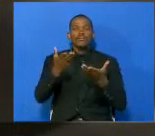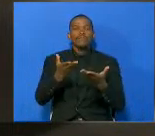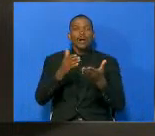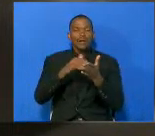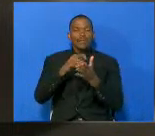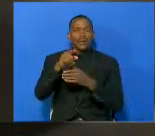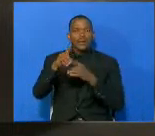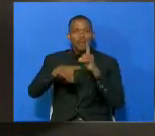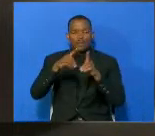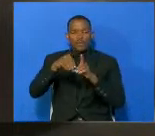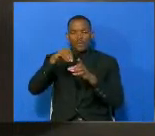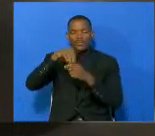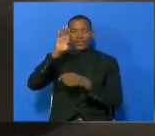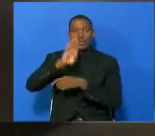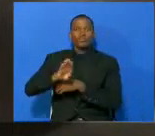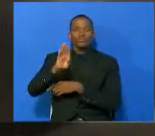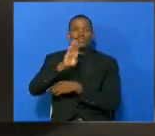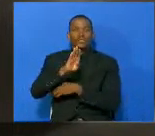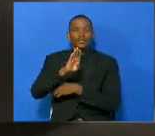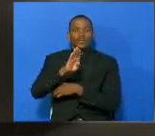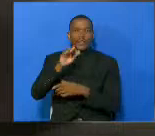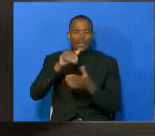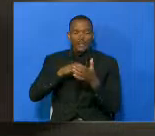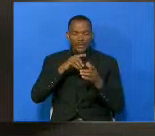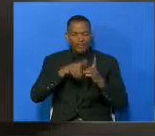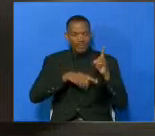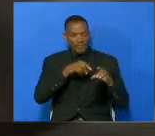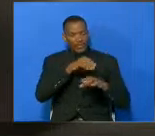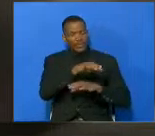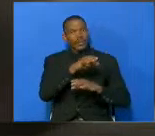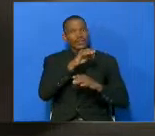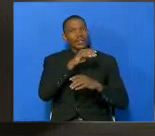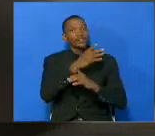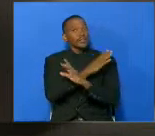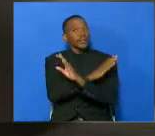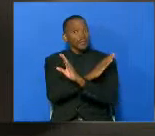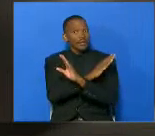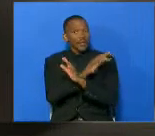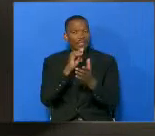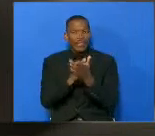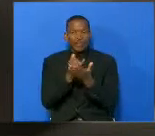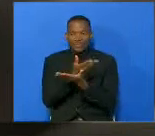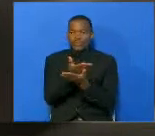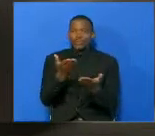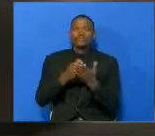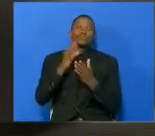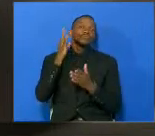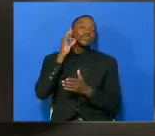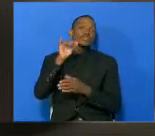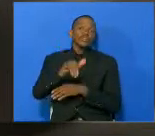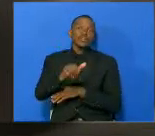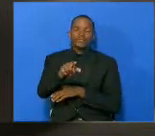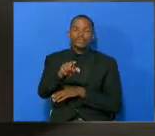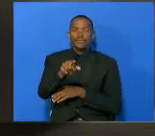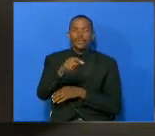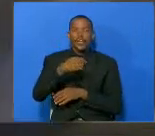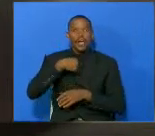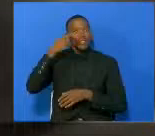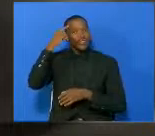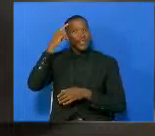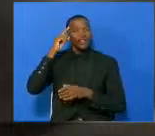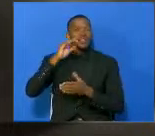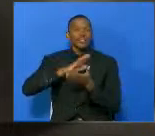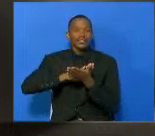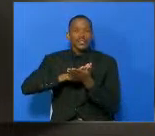our citizens in Botswana, our citizens in Zambia. That's the story. I think it's a nice